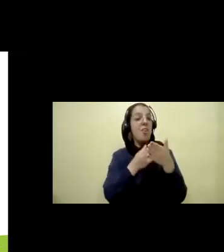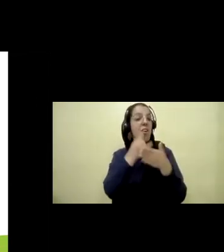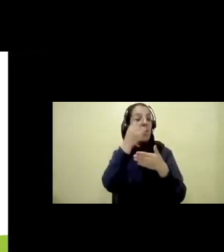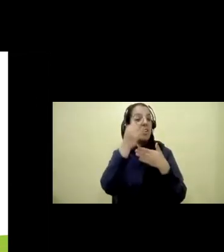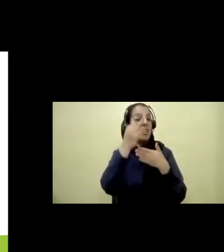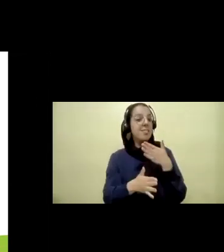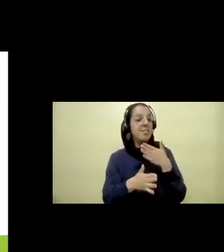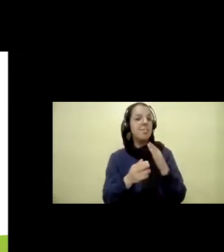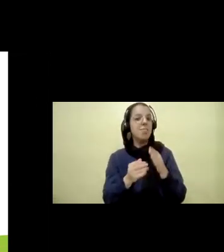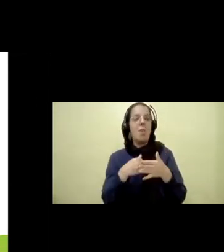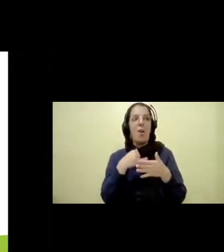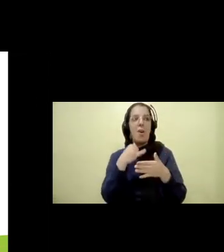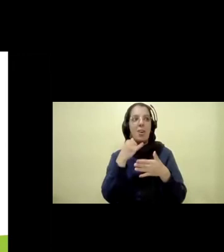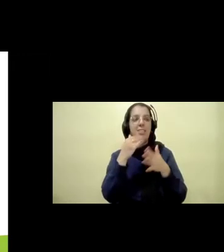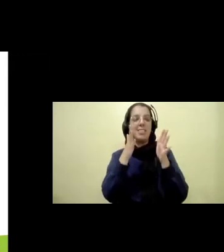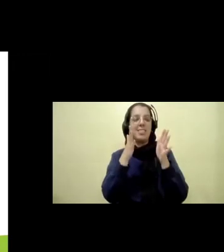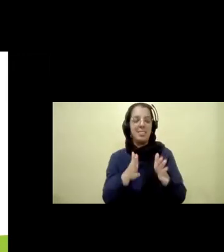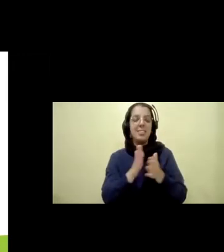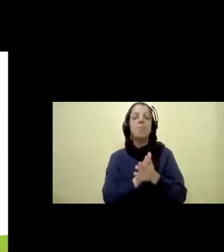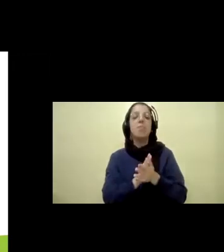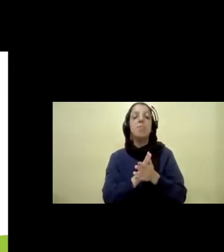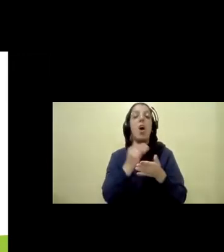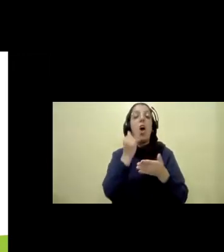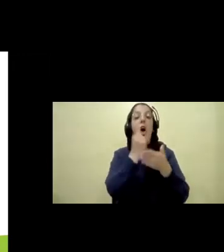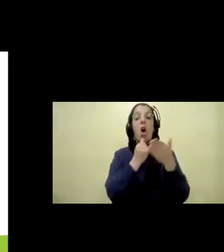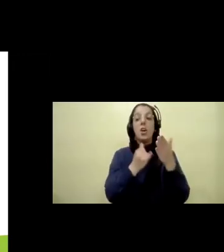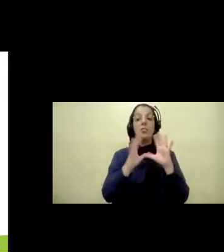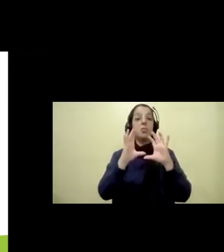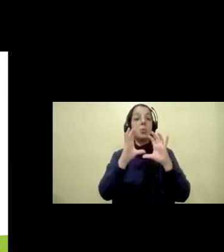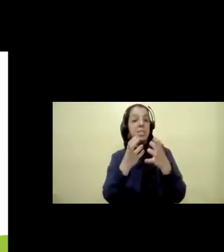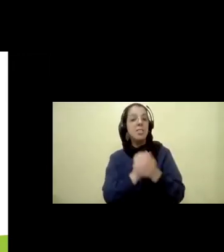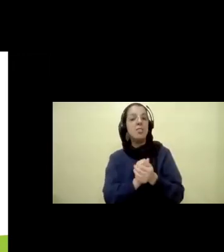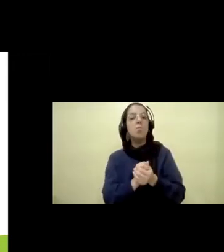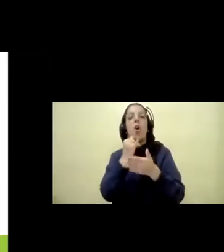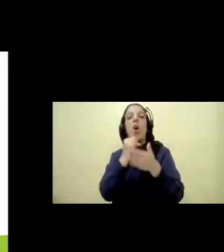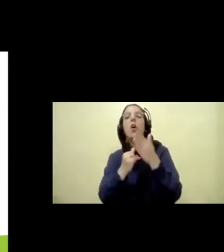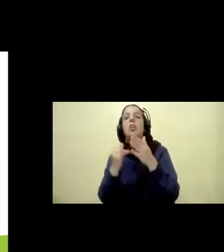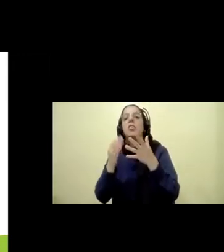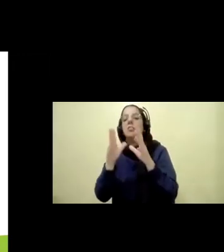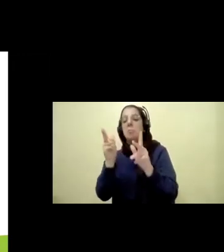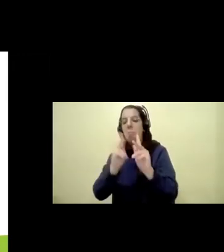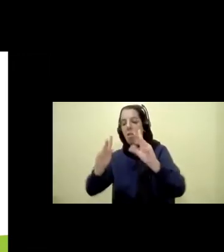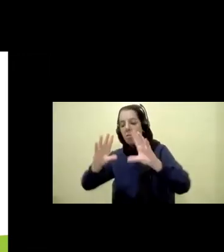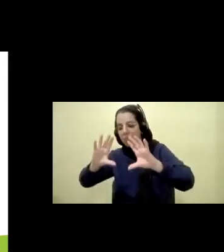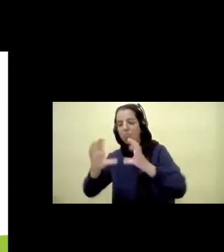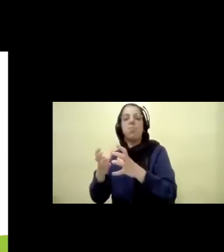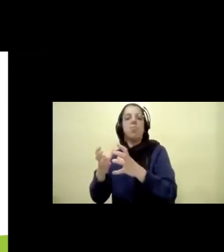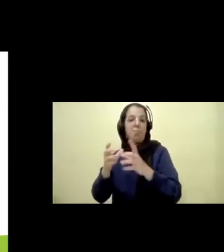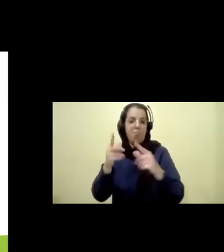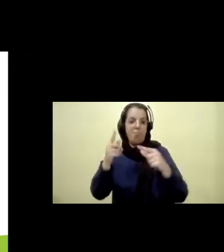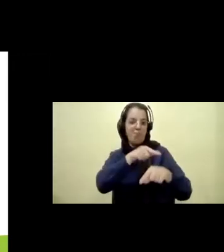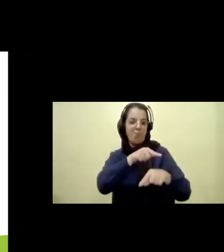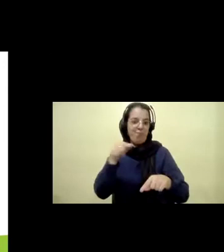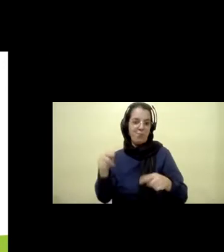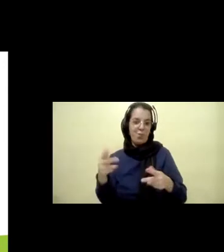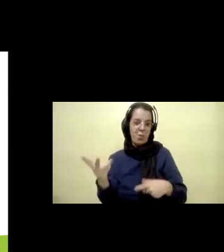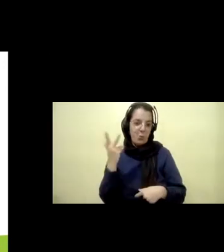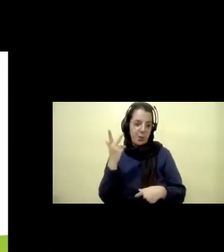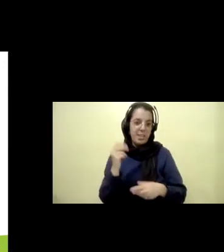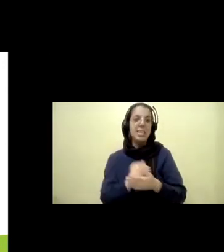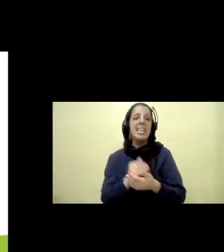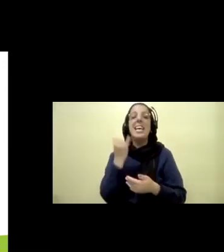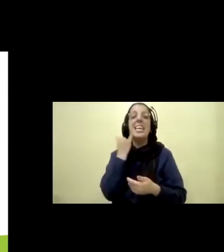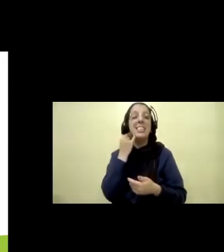artist collectives, or arts organizations. If you are a